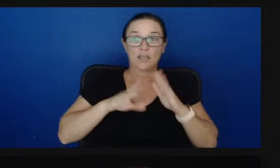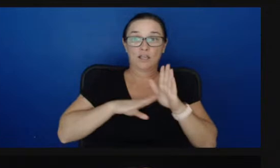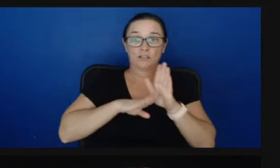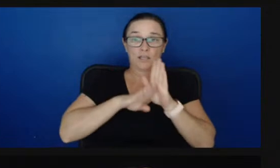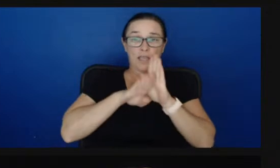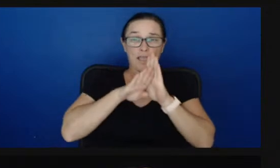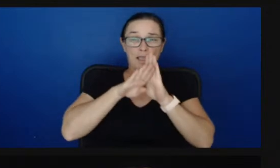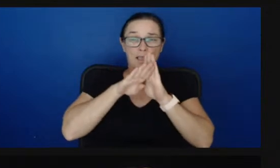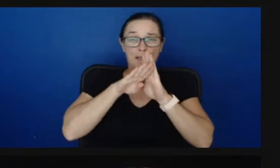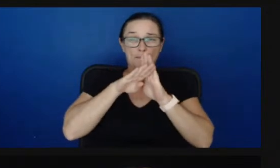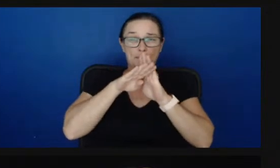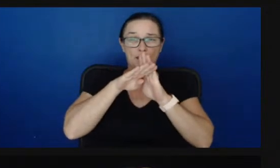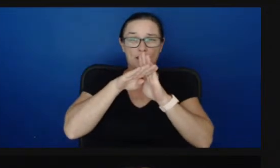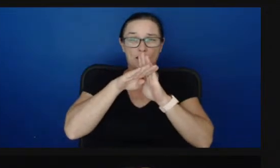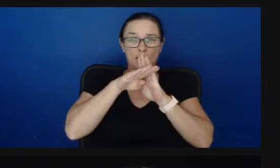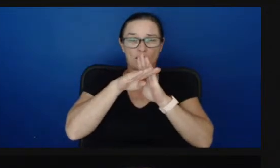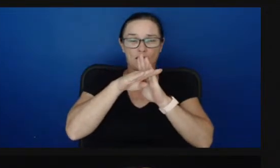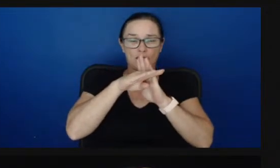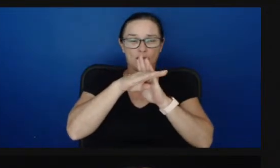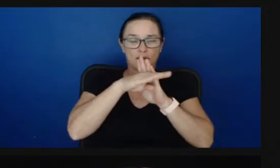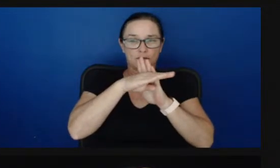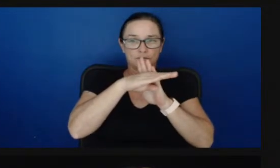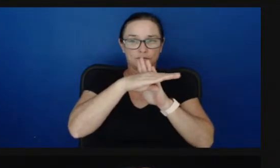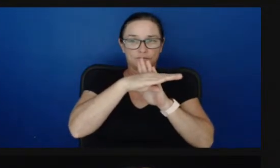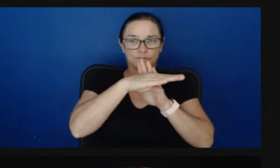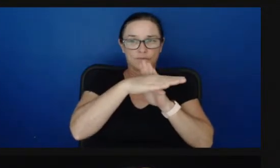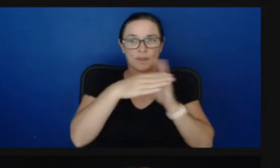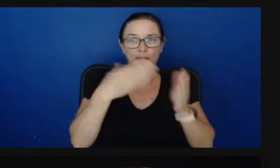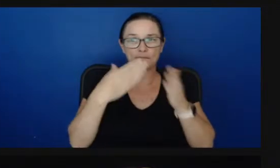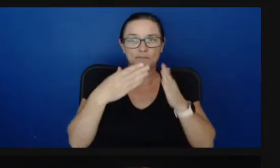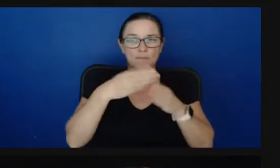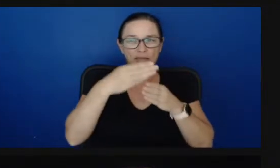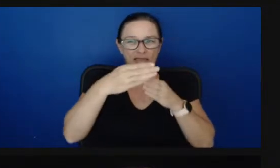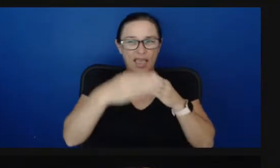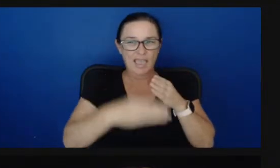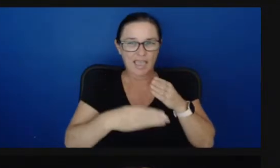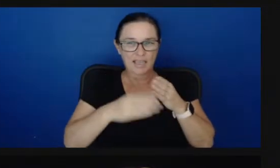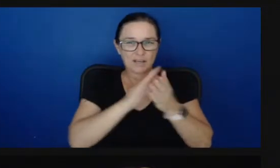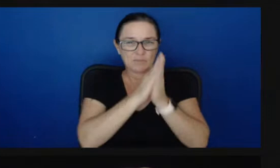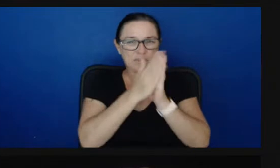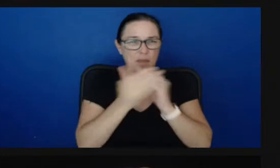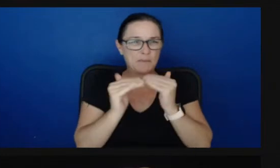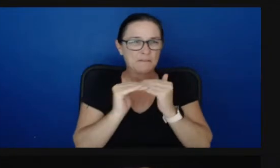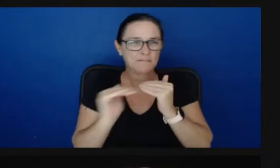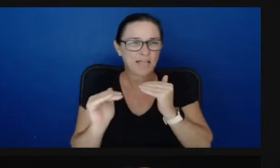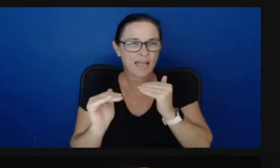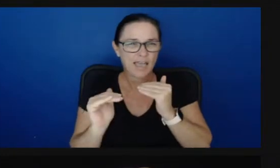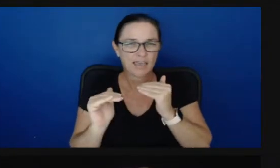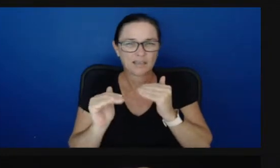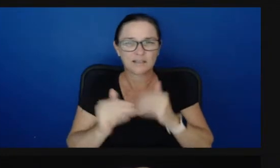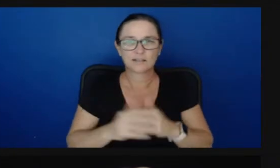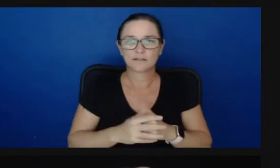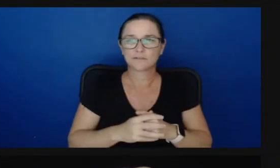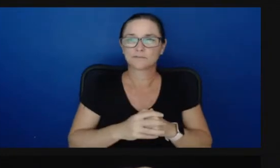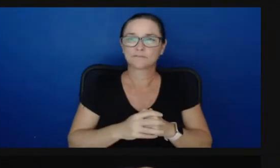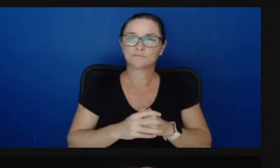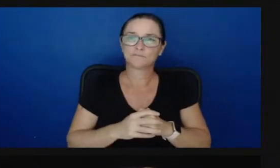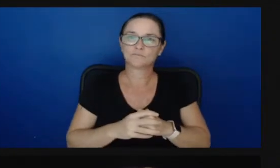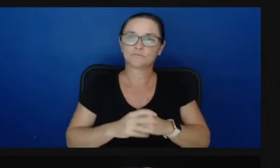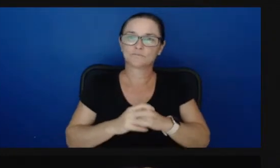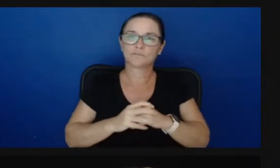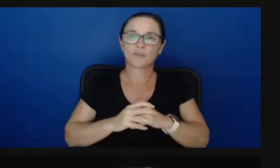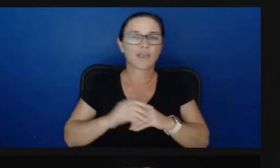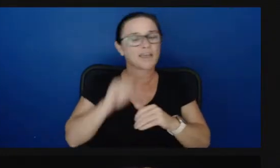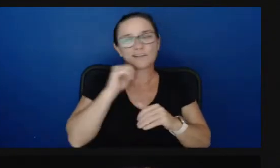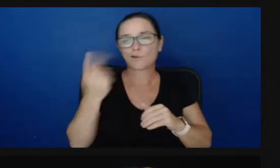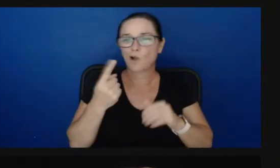shallower. It's a little shallower. Maybe it's a very right end. Maybe it's getting flat there, but these little flat spots don't always